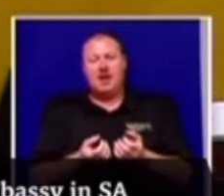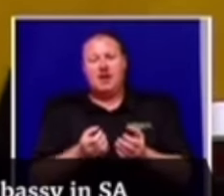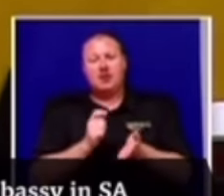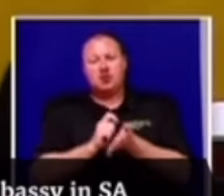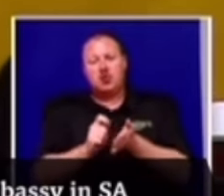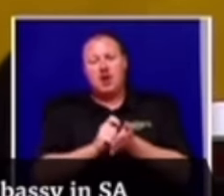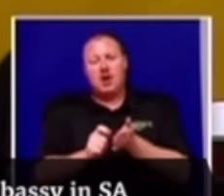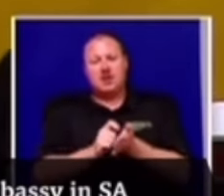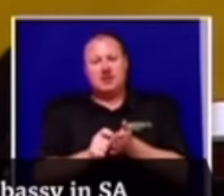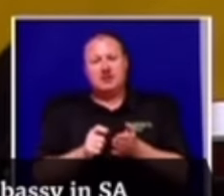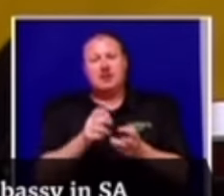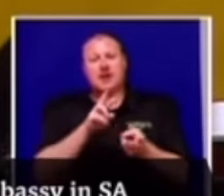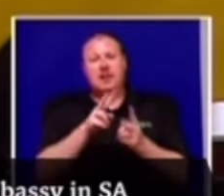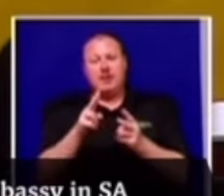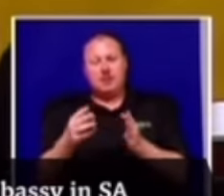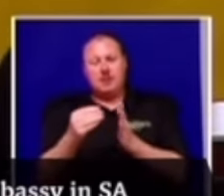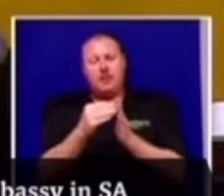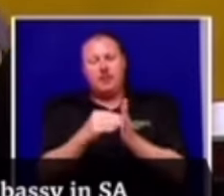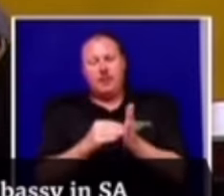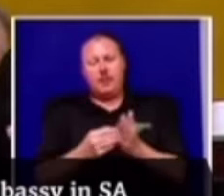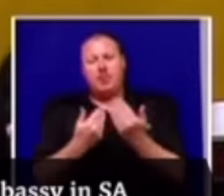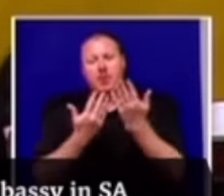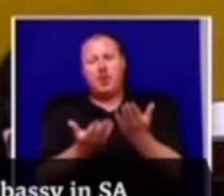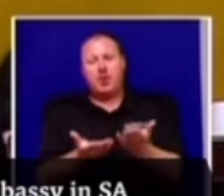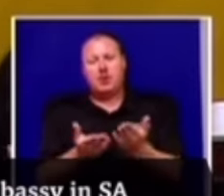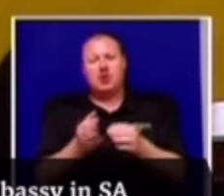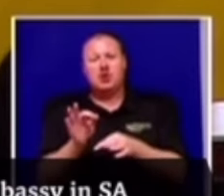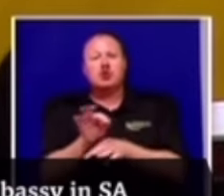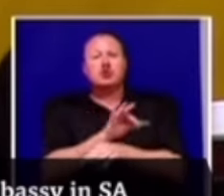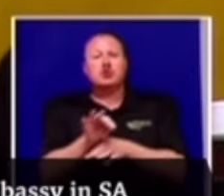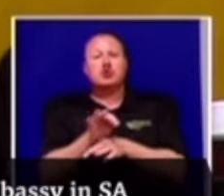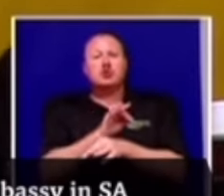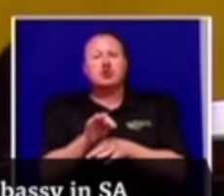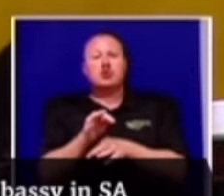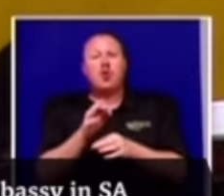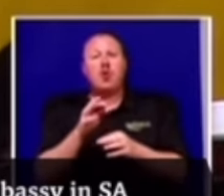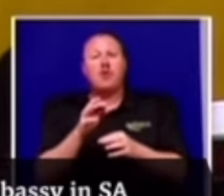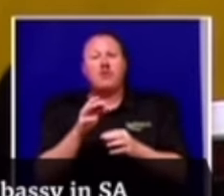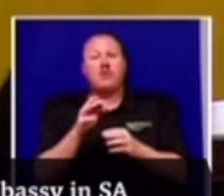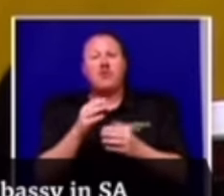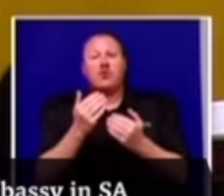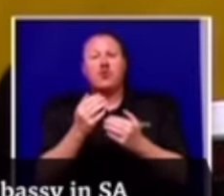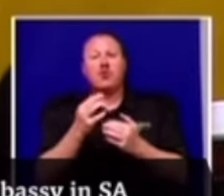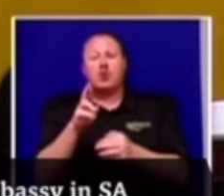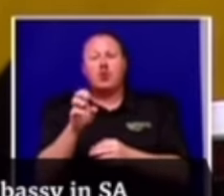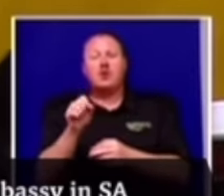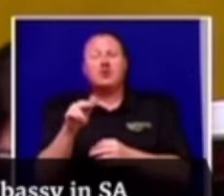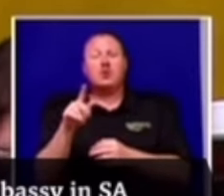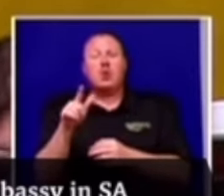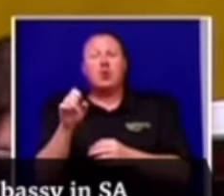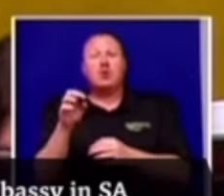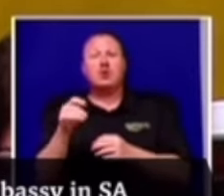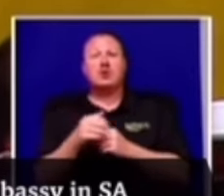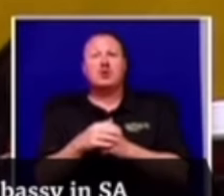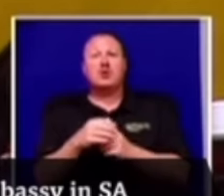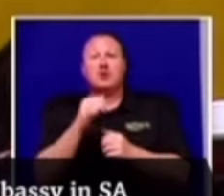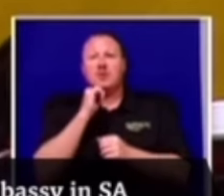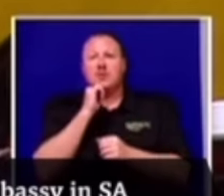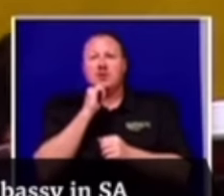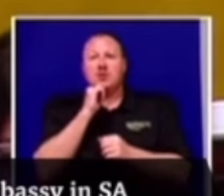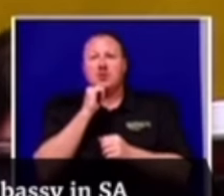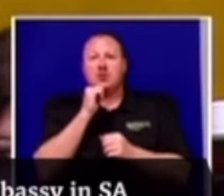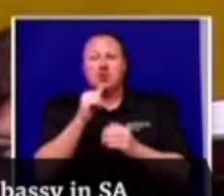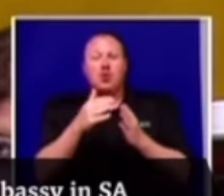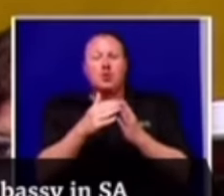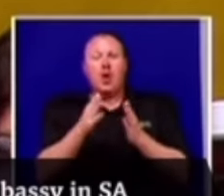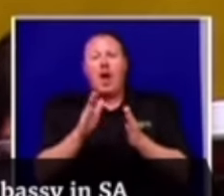this effectively means the government may well decide to simply note but not act on